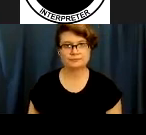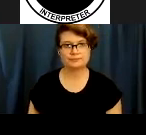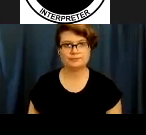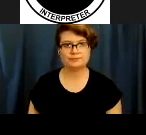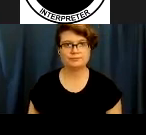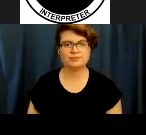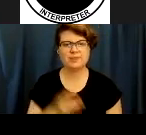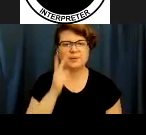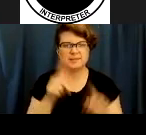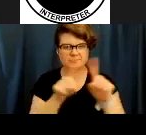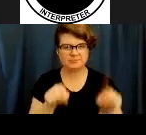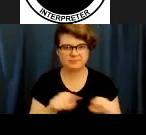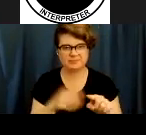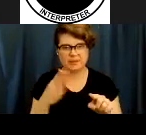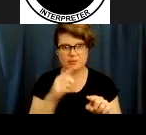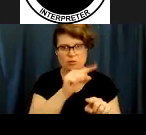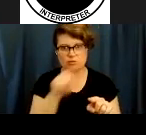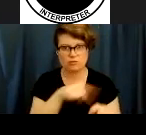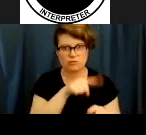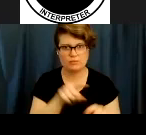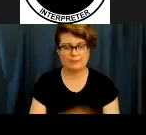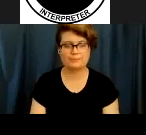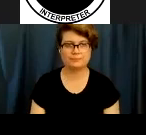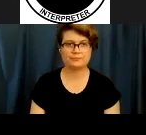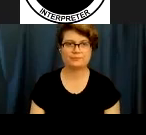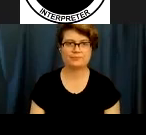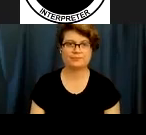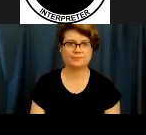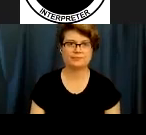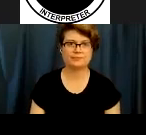we highlighted those reactions at the bottom.